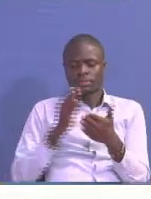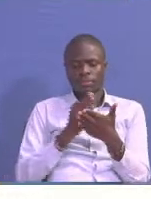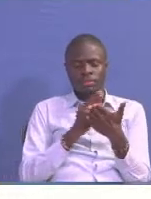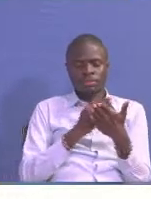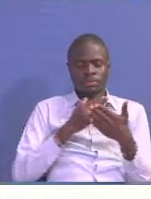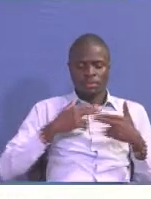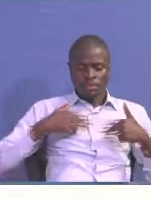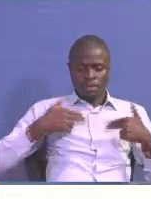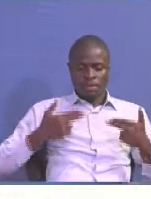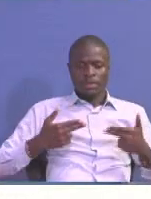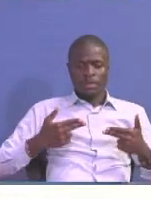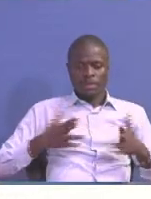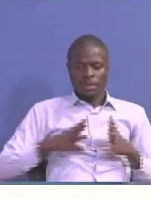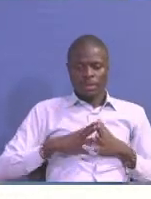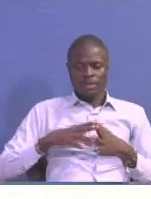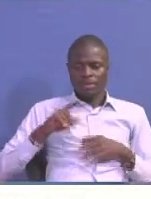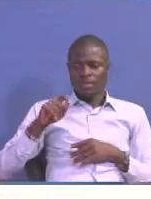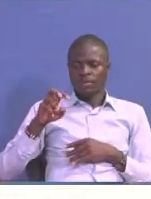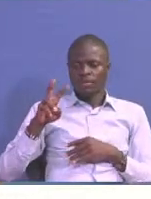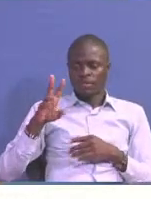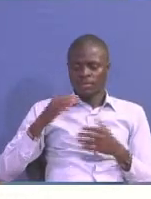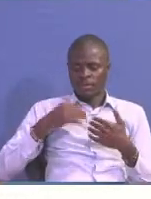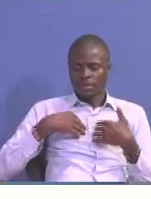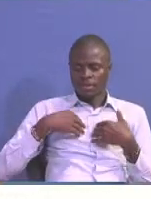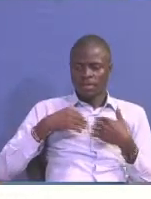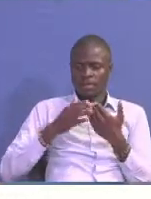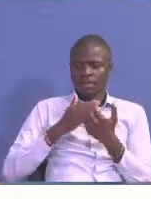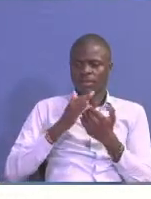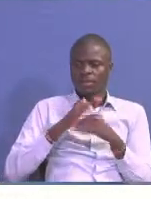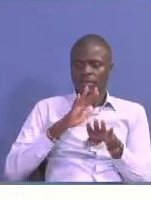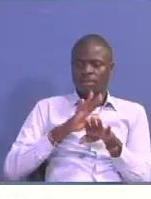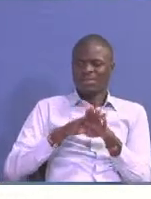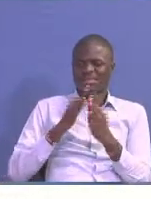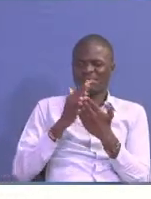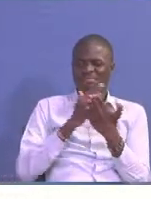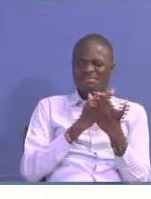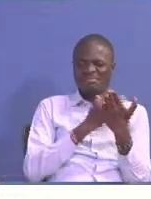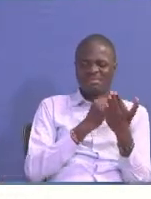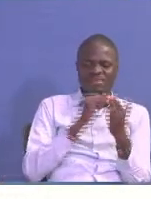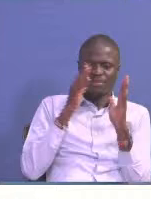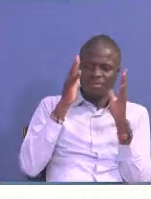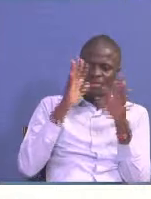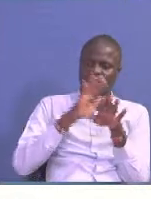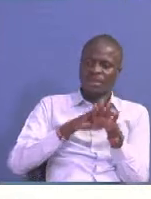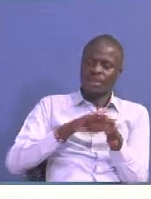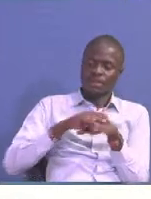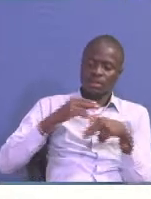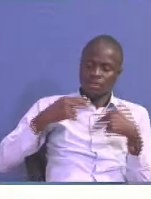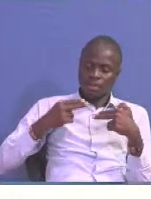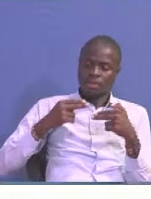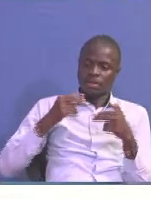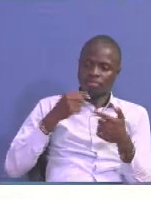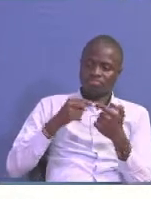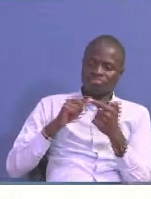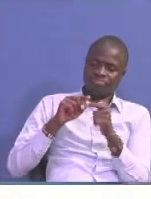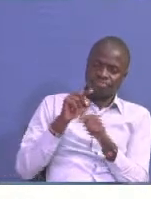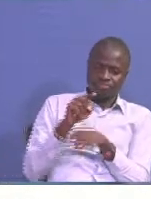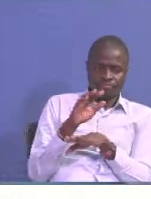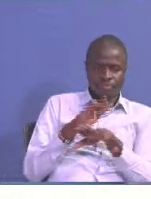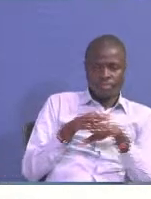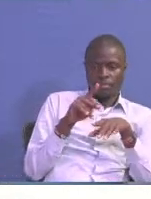health, Kenyatta University Television also has got you covered with programs like Focus on Health that comes to you only